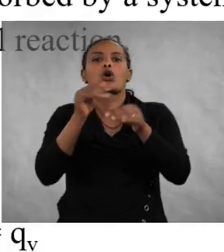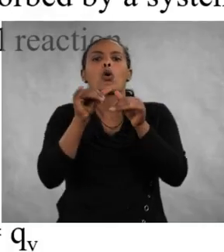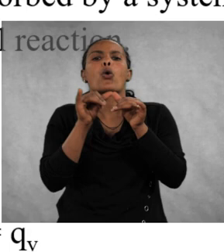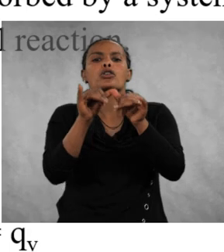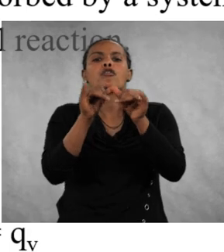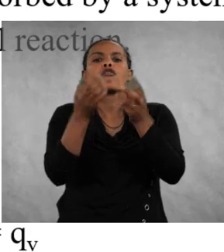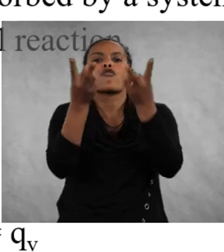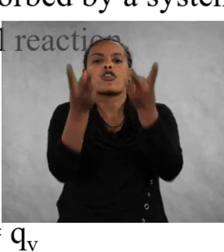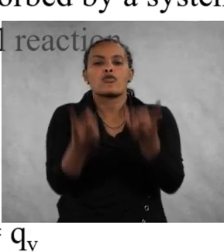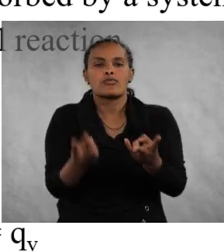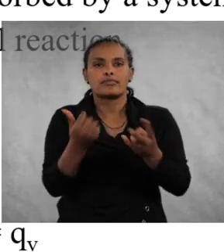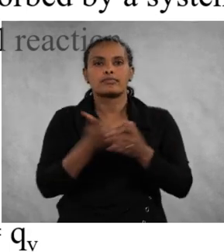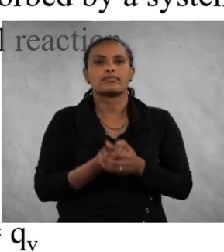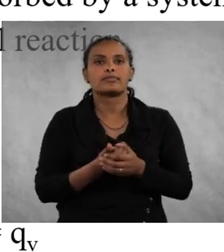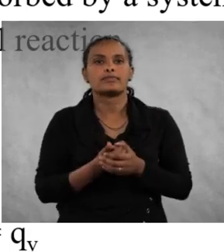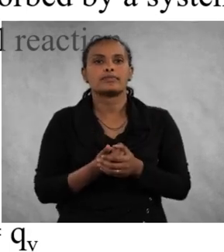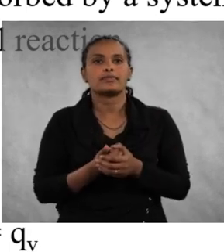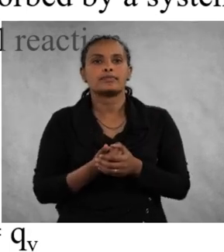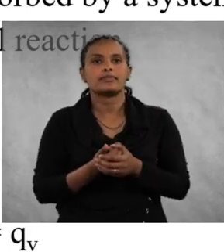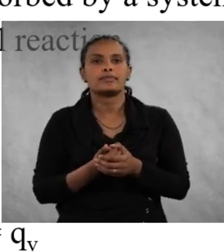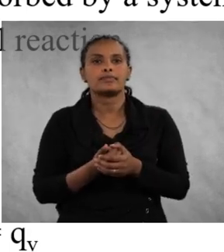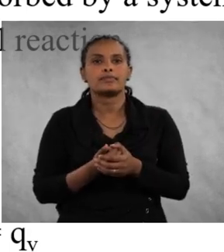constant volume.